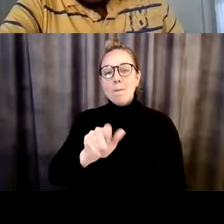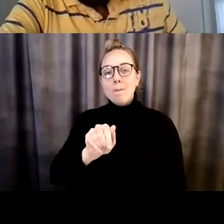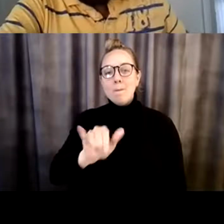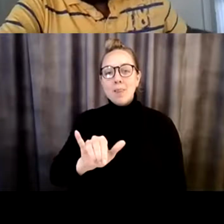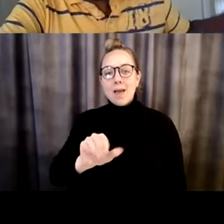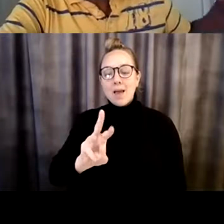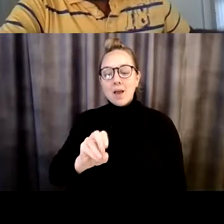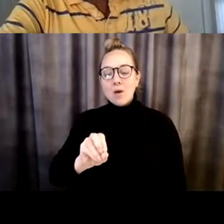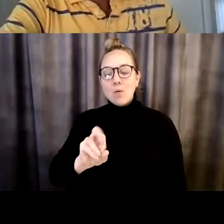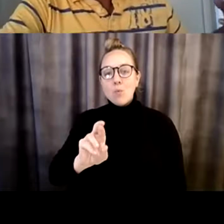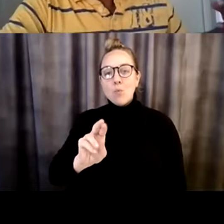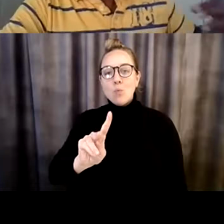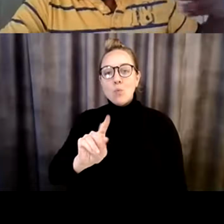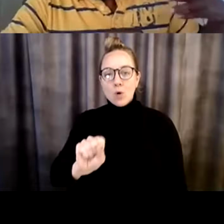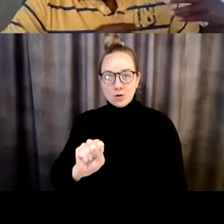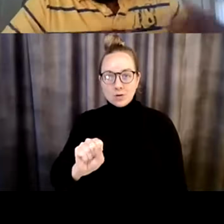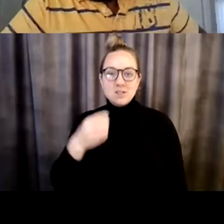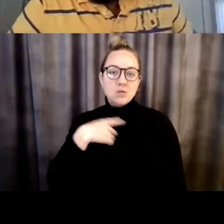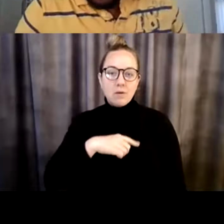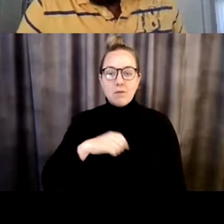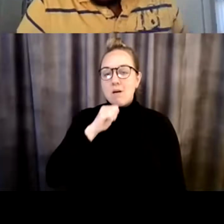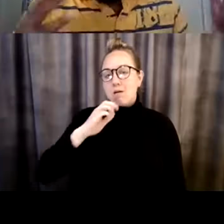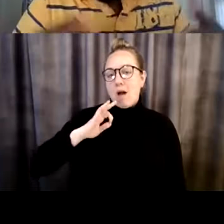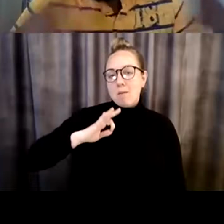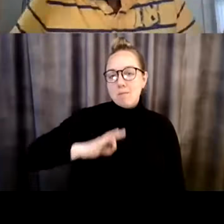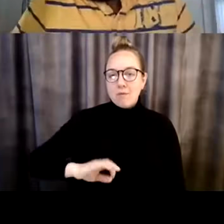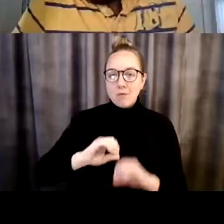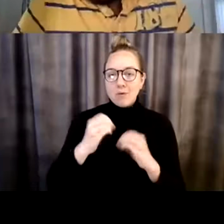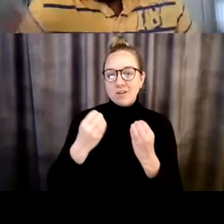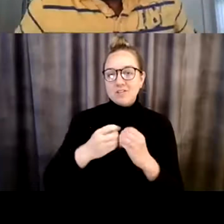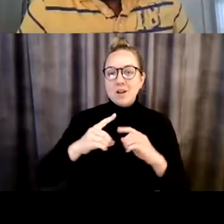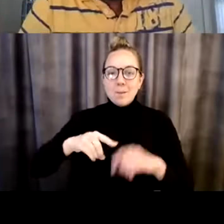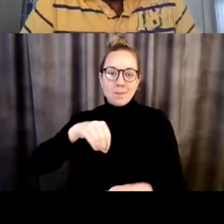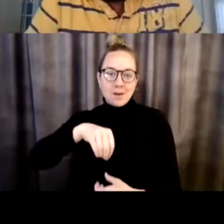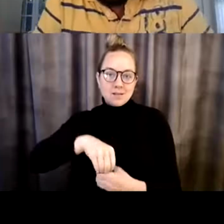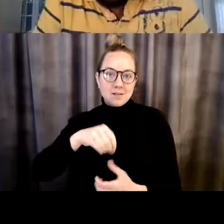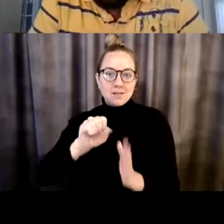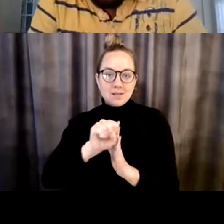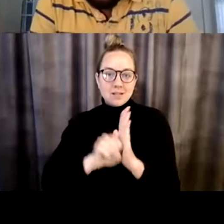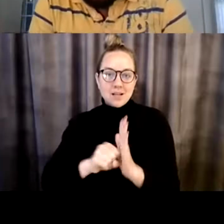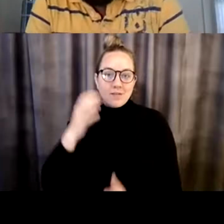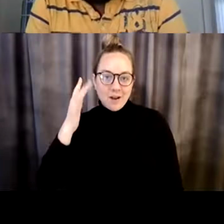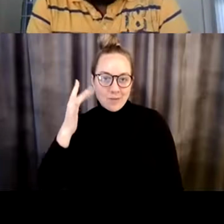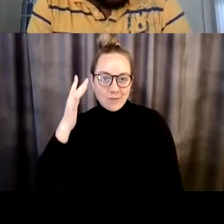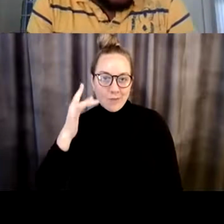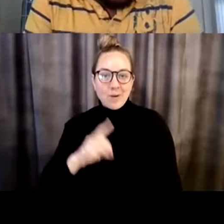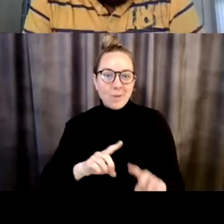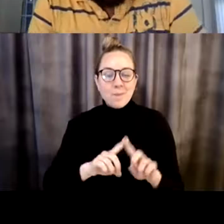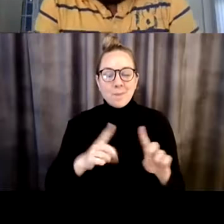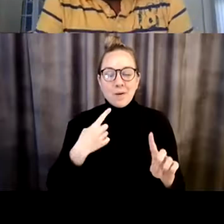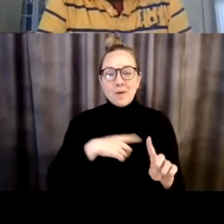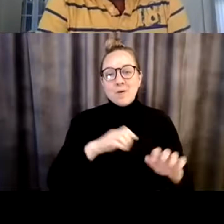out of Oakland, California, but our most impactful and beneficial and relevant work is, of course, the work we do here in